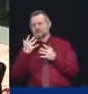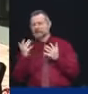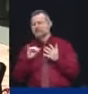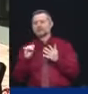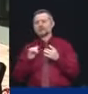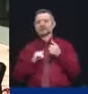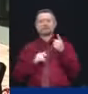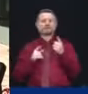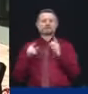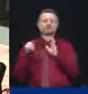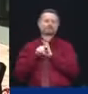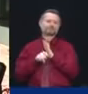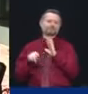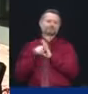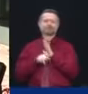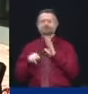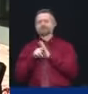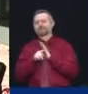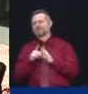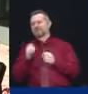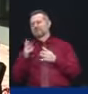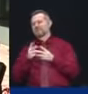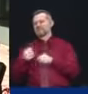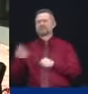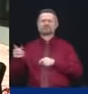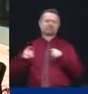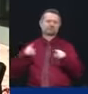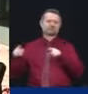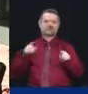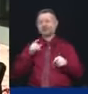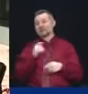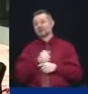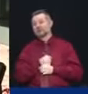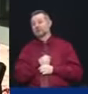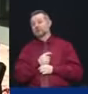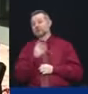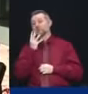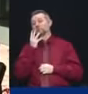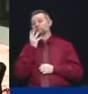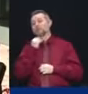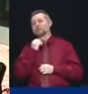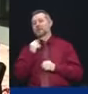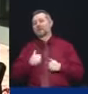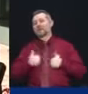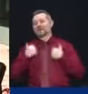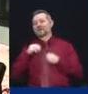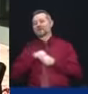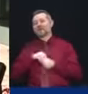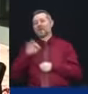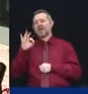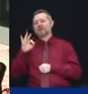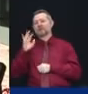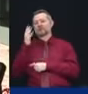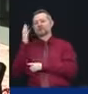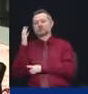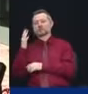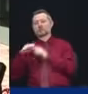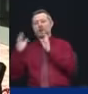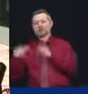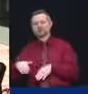slurs and also something to the effect of saying that Jews lived in effing tree houses. Did you say those things? And if not, I never said any